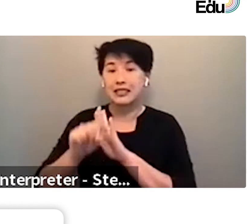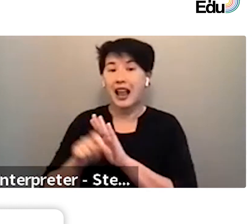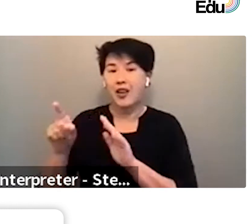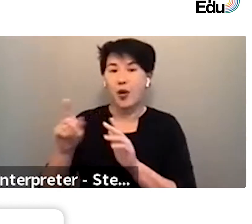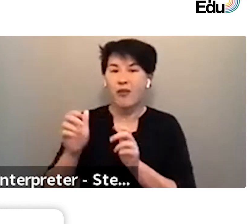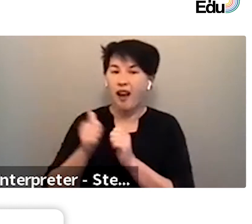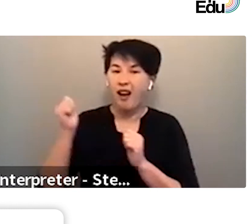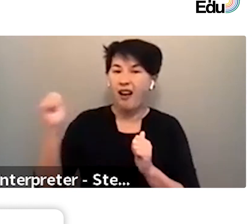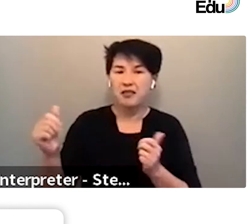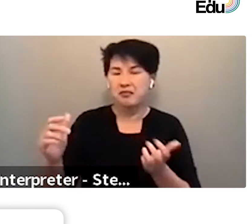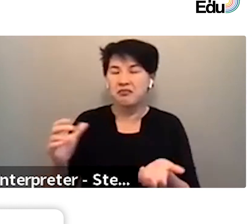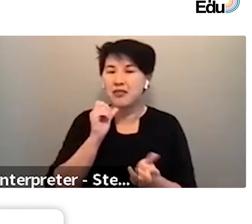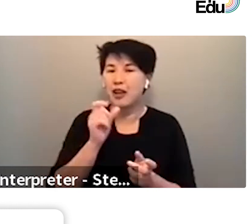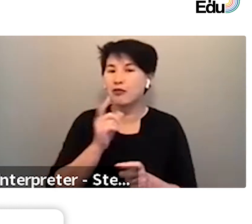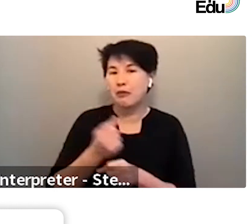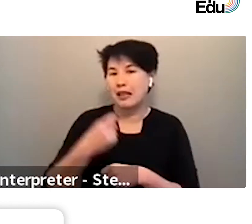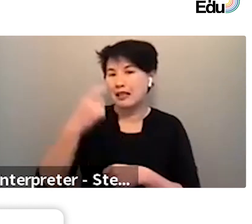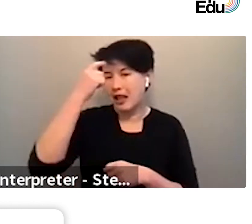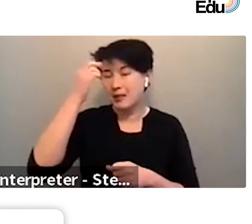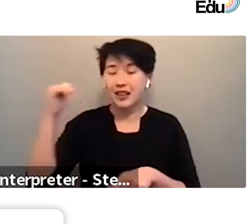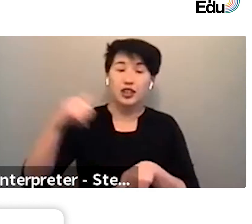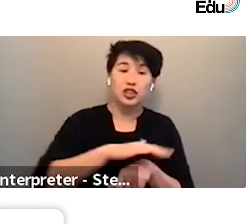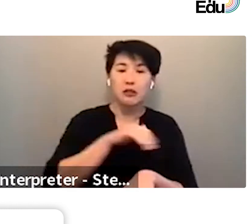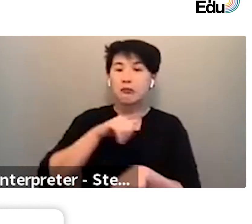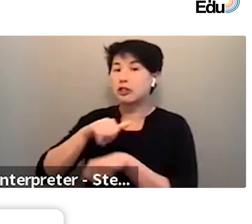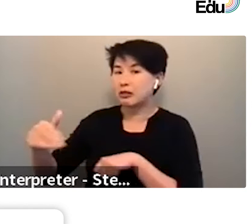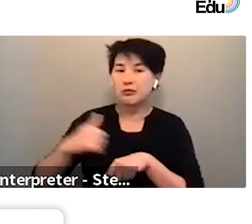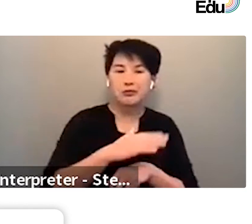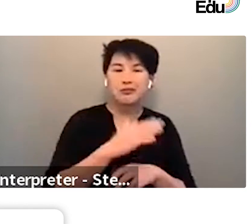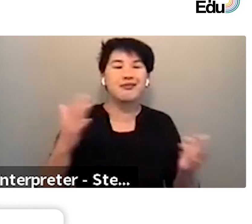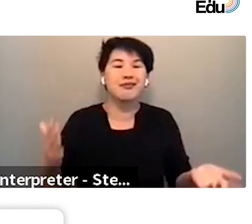like doesn't make sense shipping wise. And yeah.